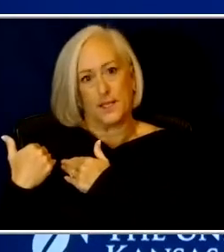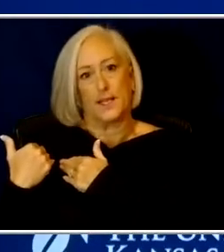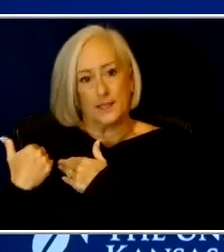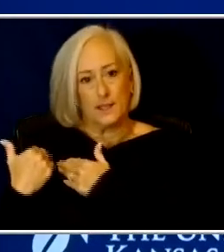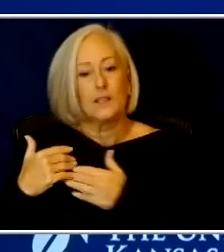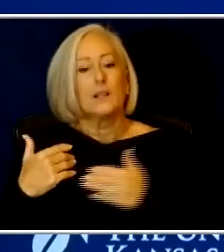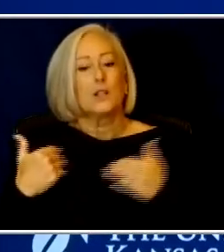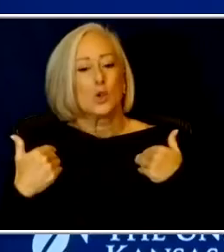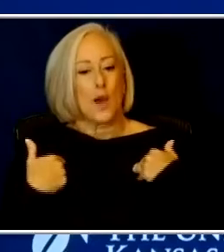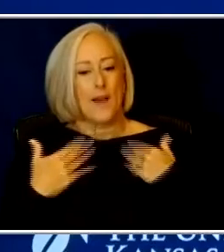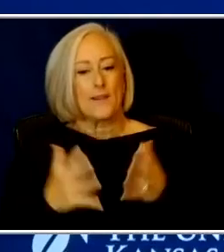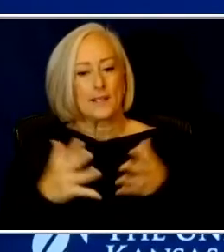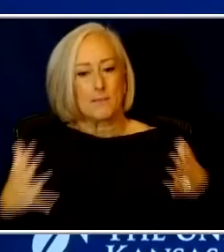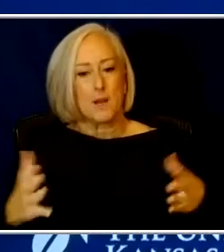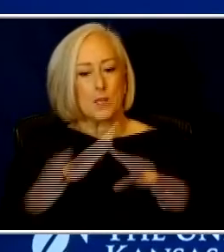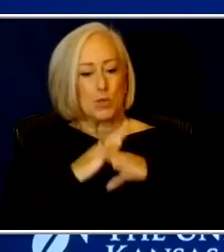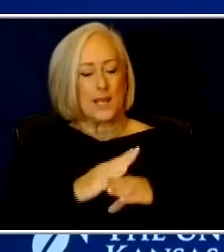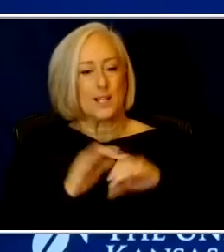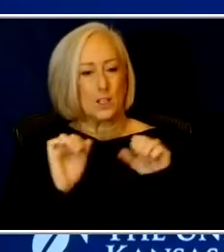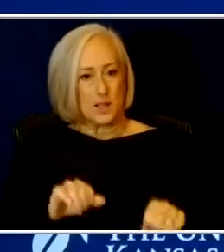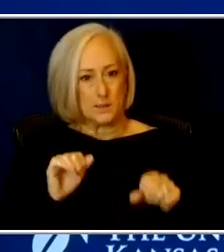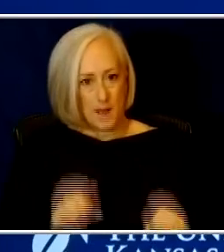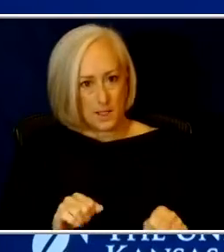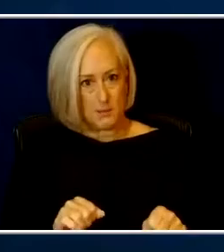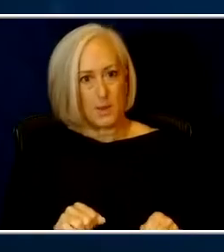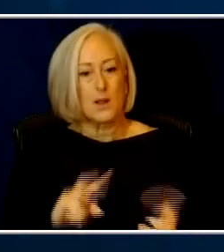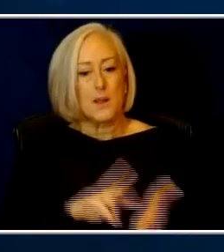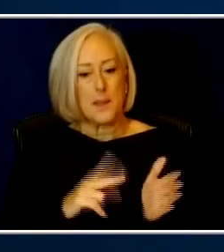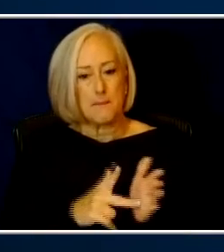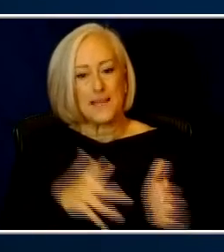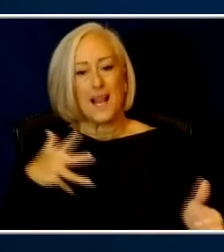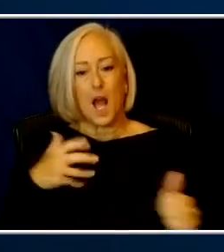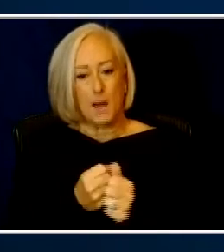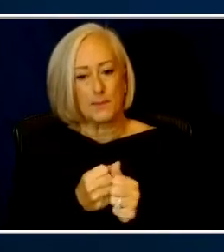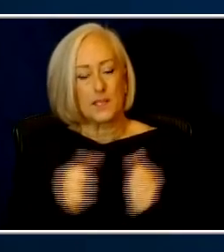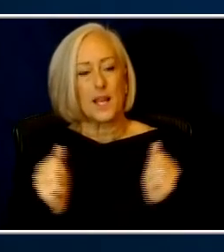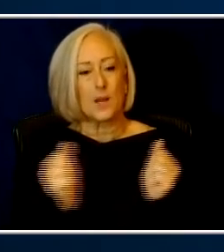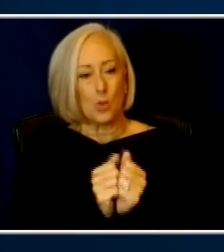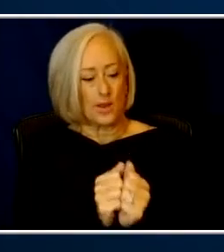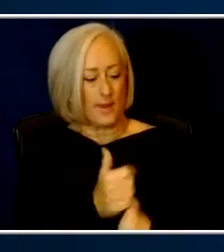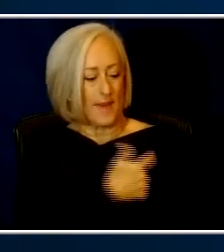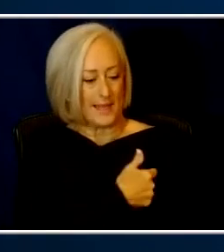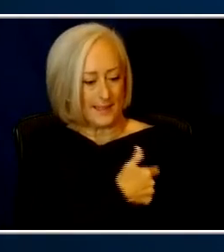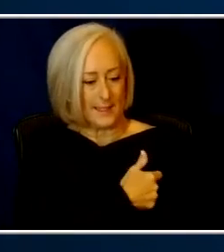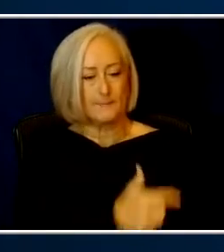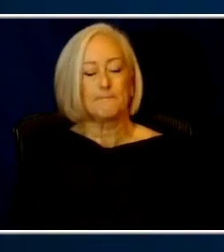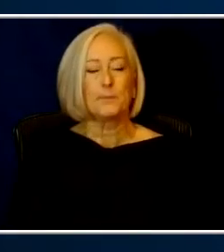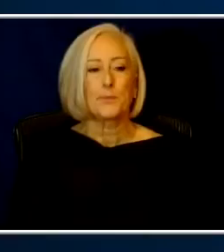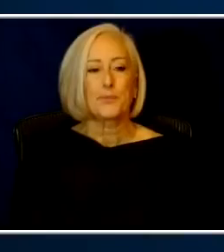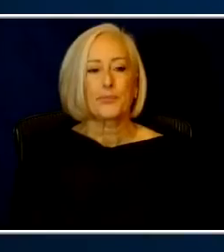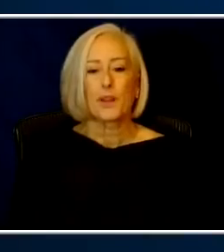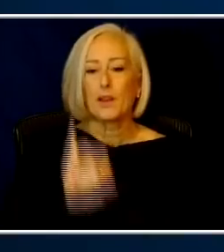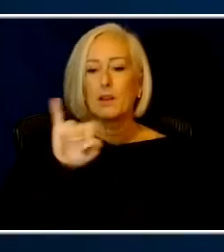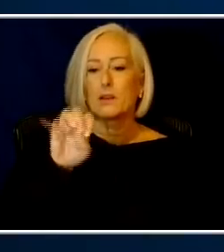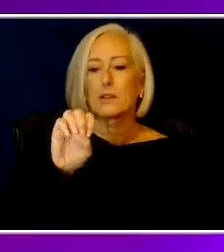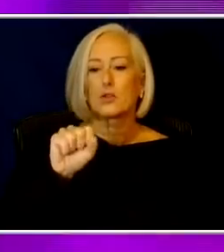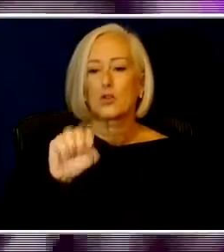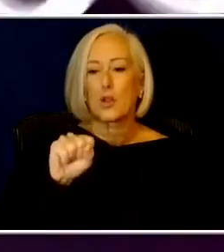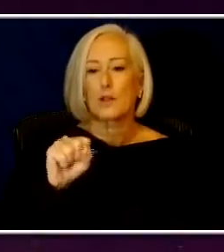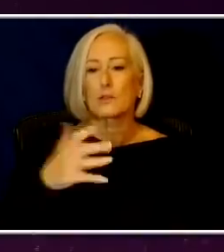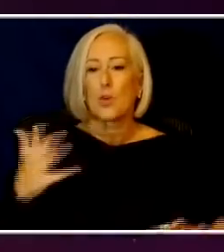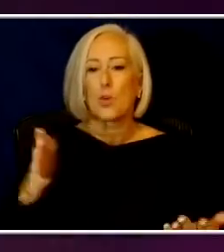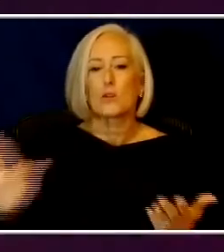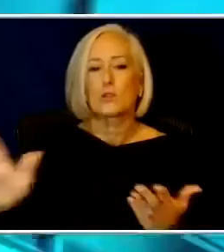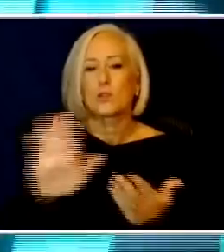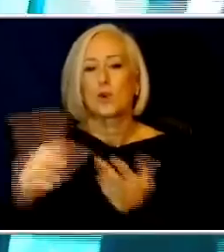possible, and that is by being up to date with those vaccines. All right. Jess, let's see what questions we may have from reporters or from